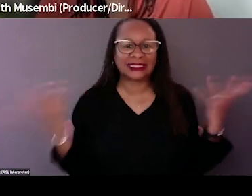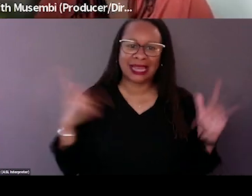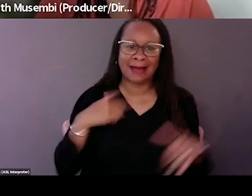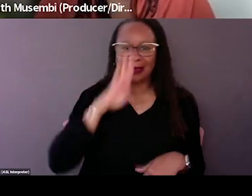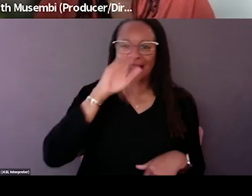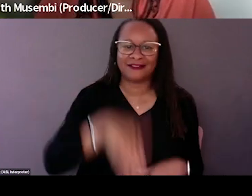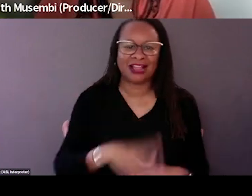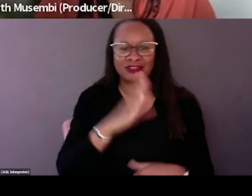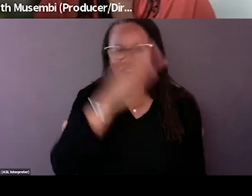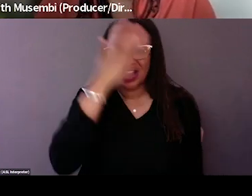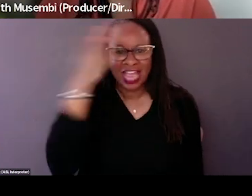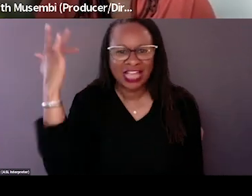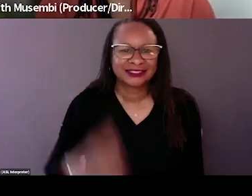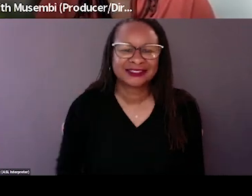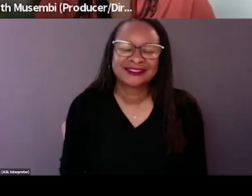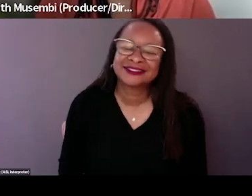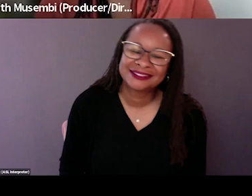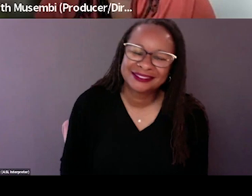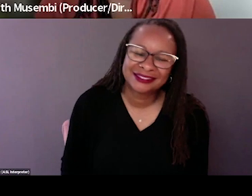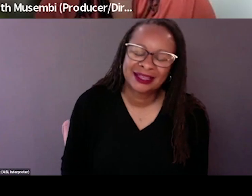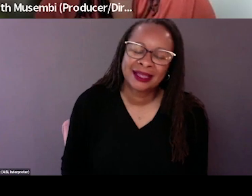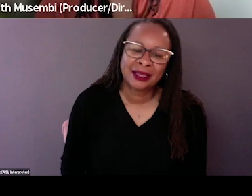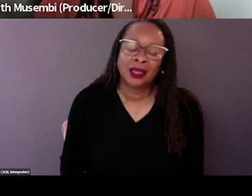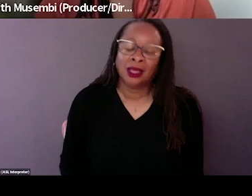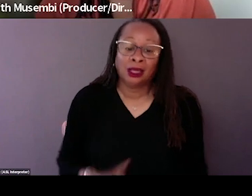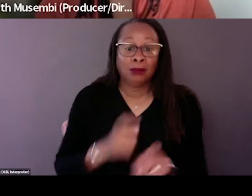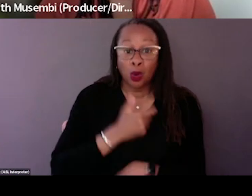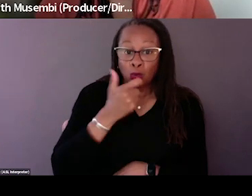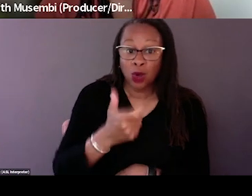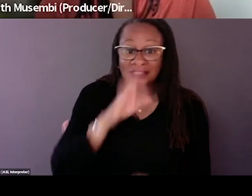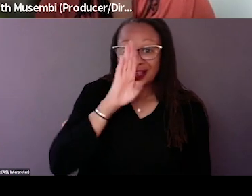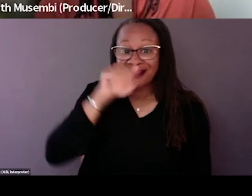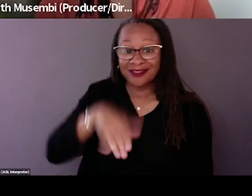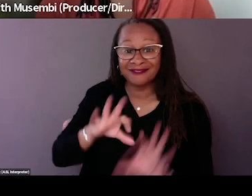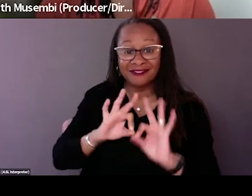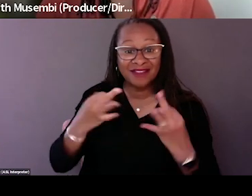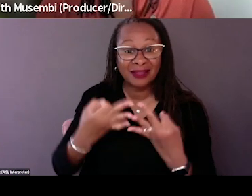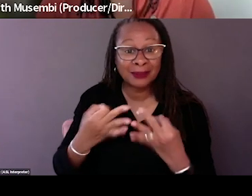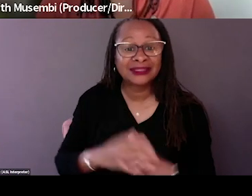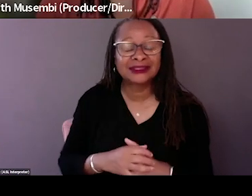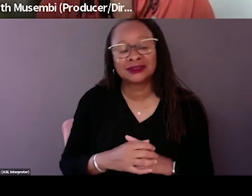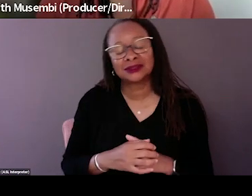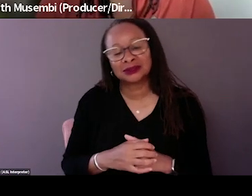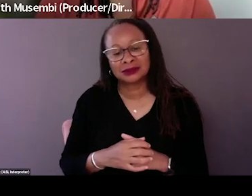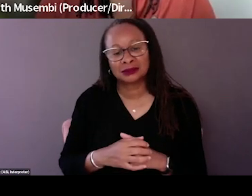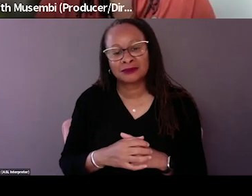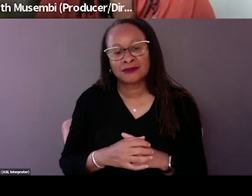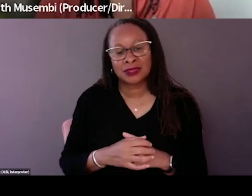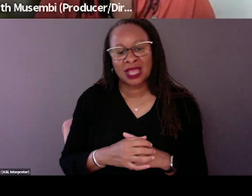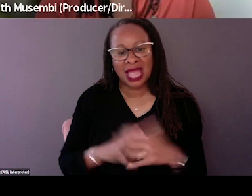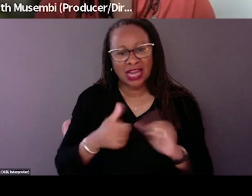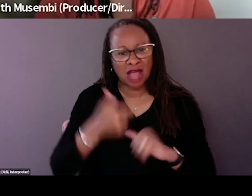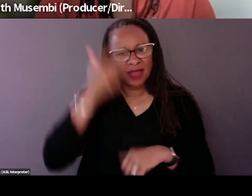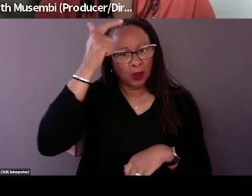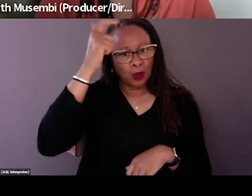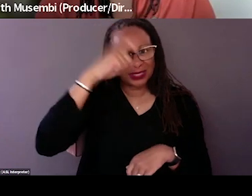forget, except, but watching those elephant families and watching the way that wisdom is passed down